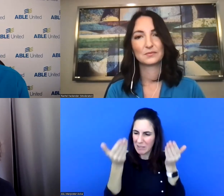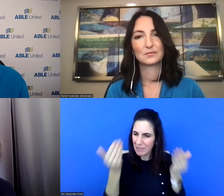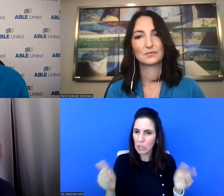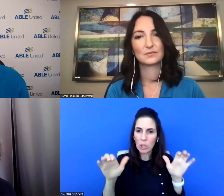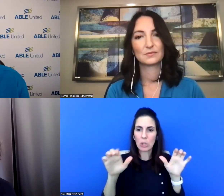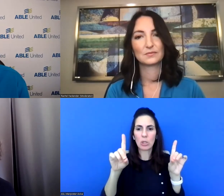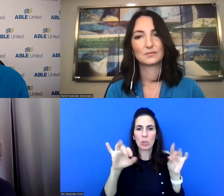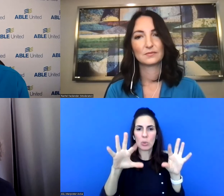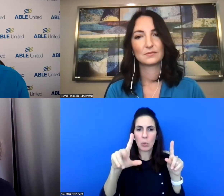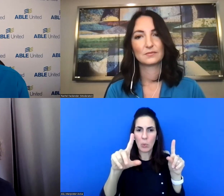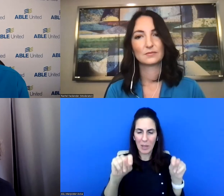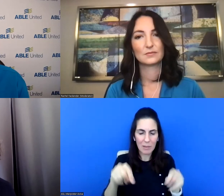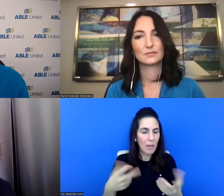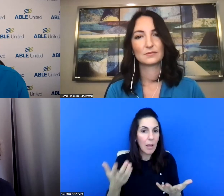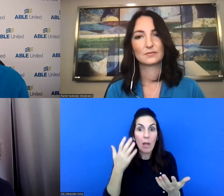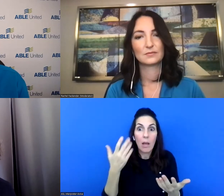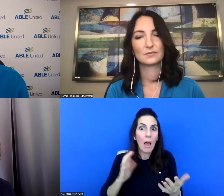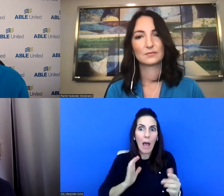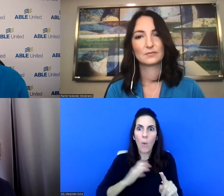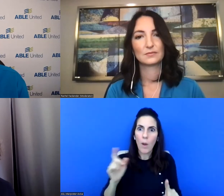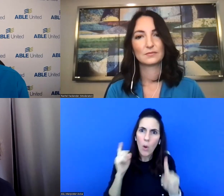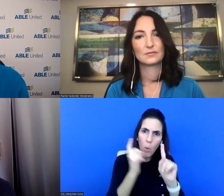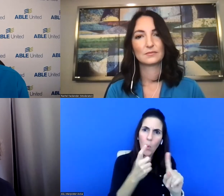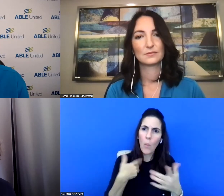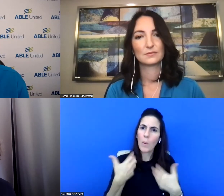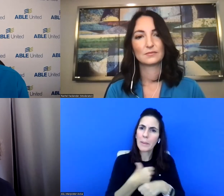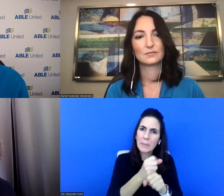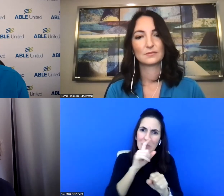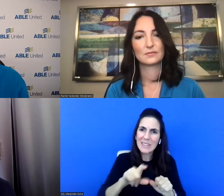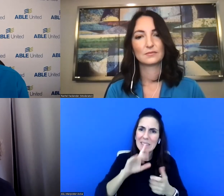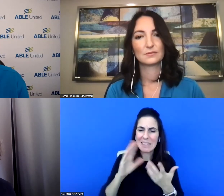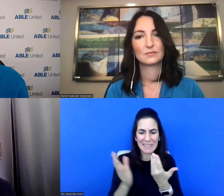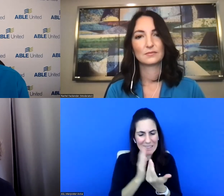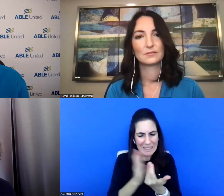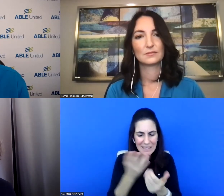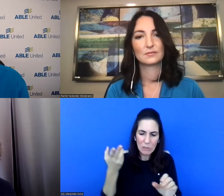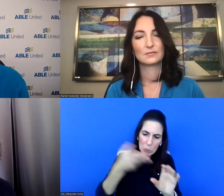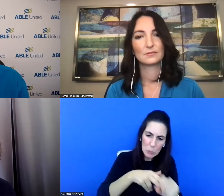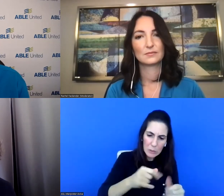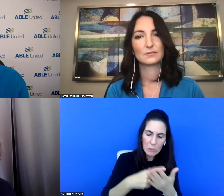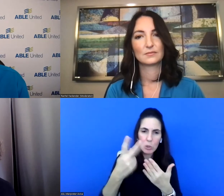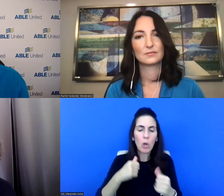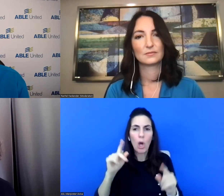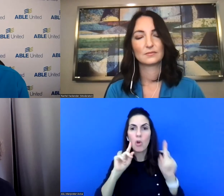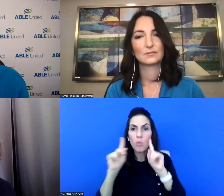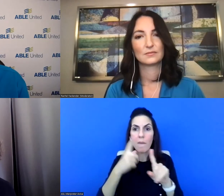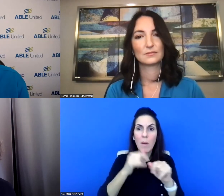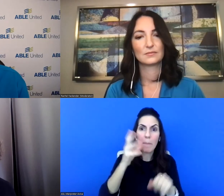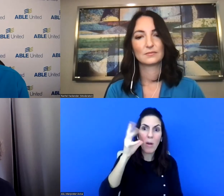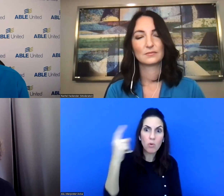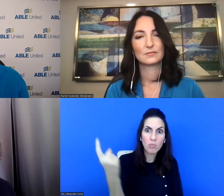Our goal was to make this ease to get into the program, and I hear from parents all the time